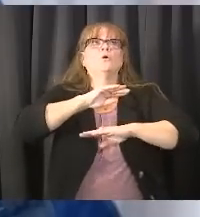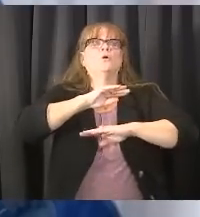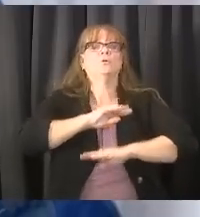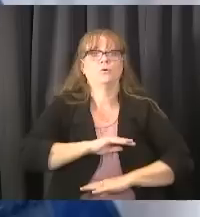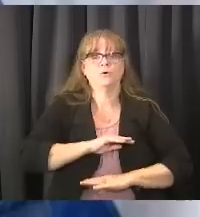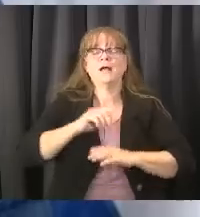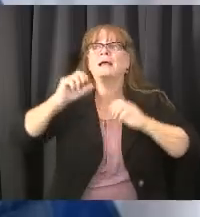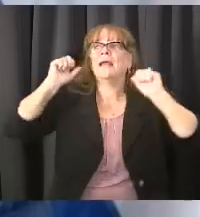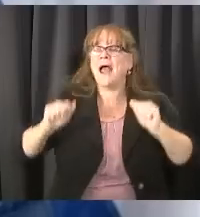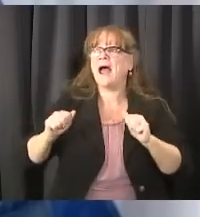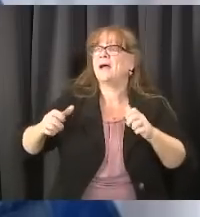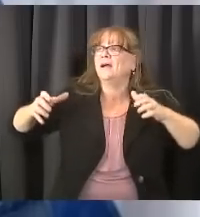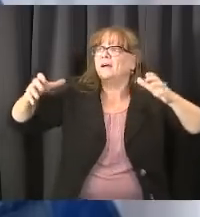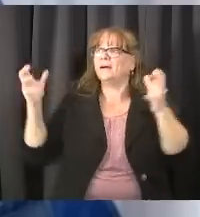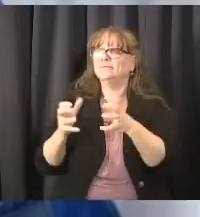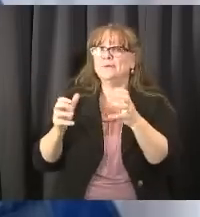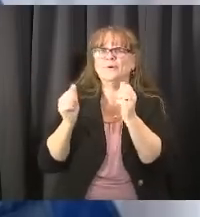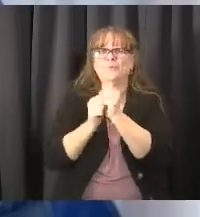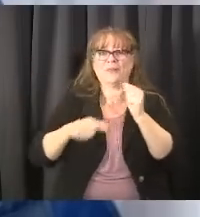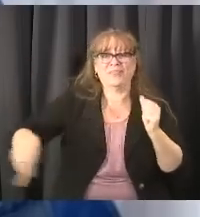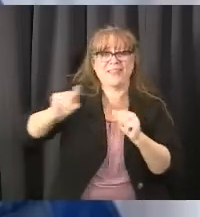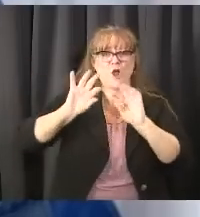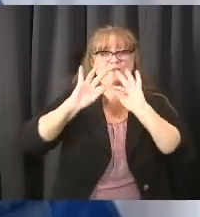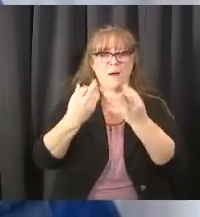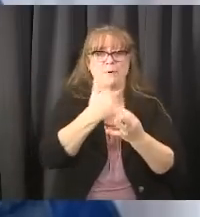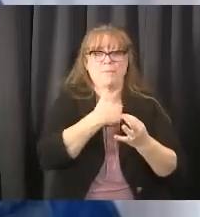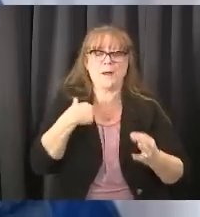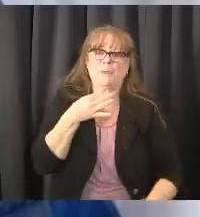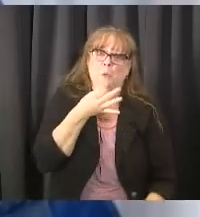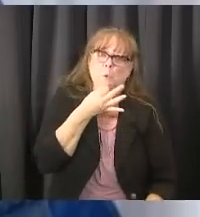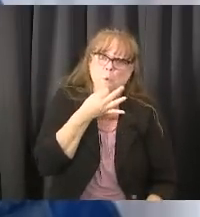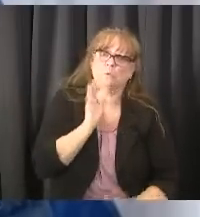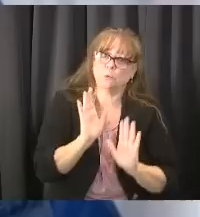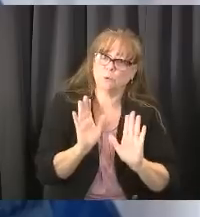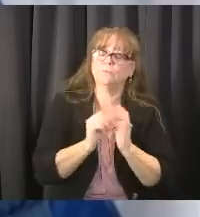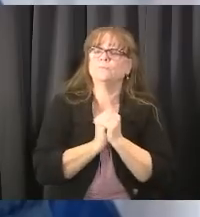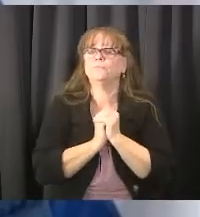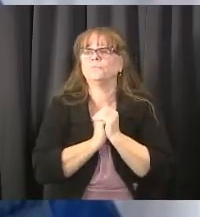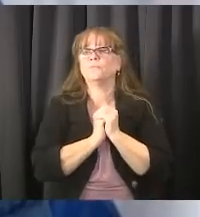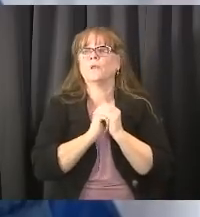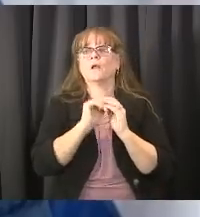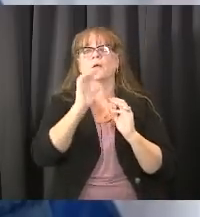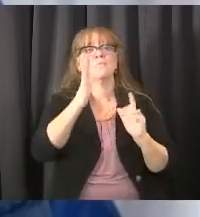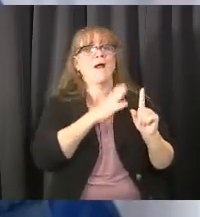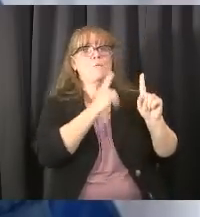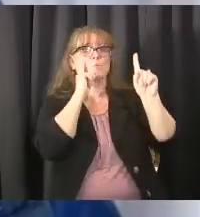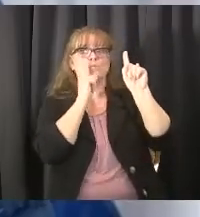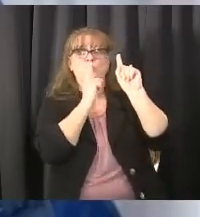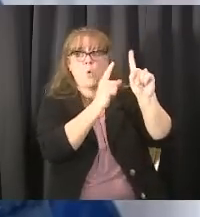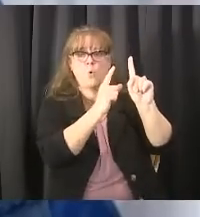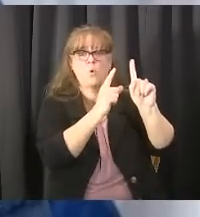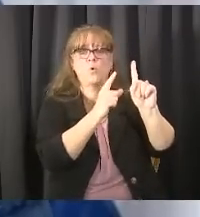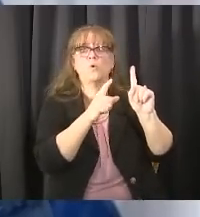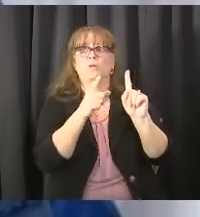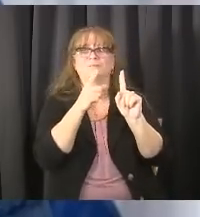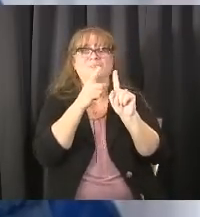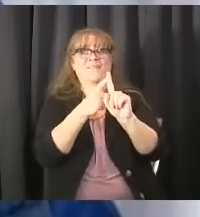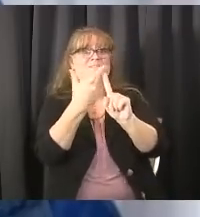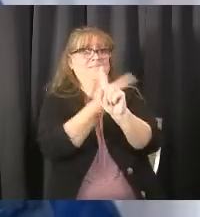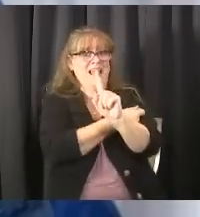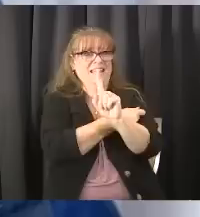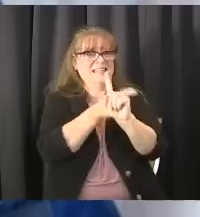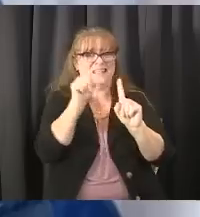Our main goal is to vaccinate 70% of Coloradans 70 and up by February 28th, and we intend